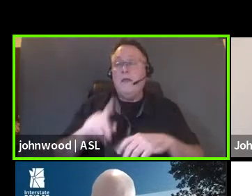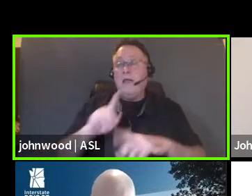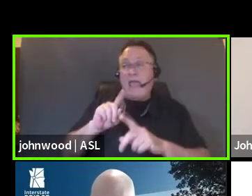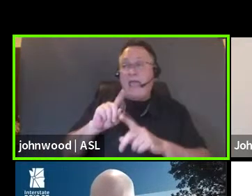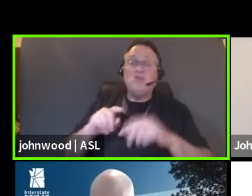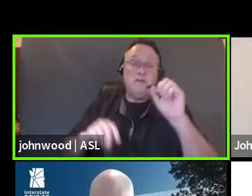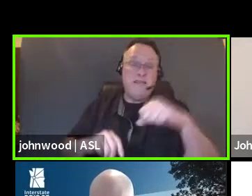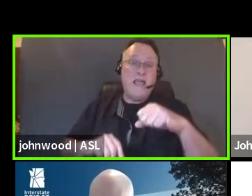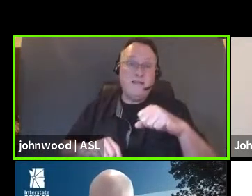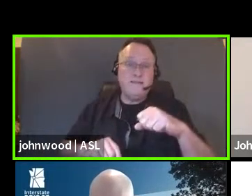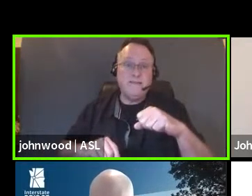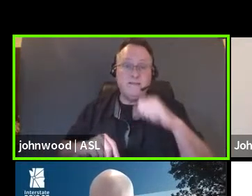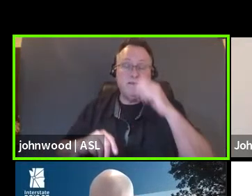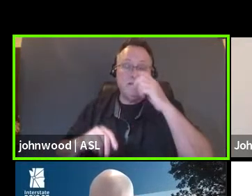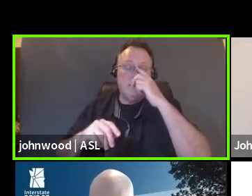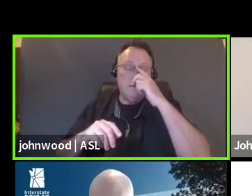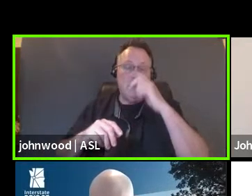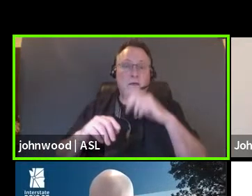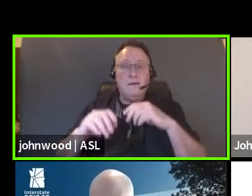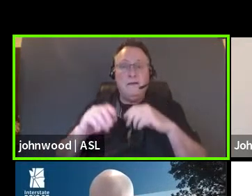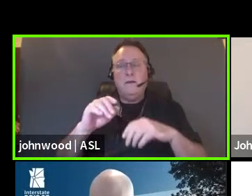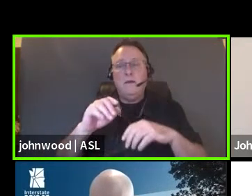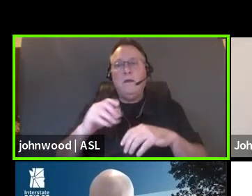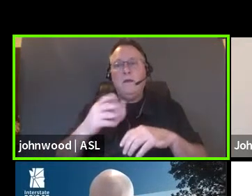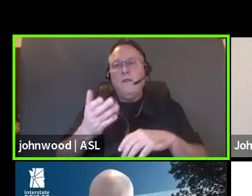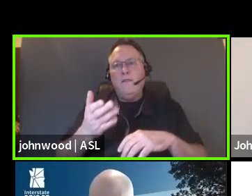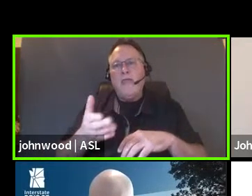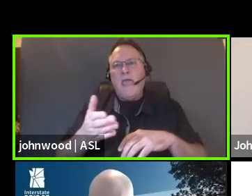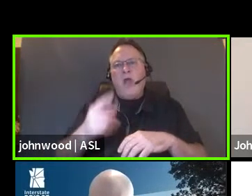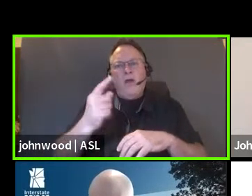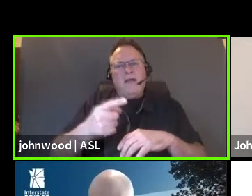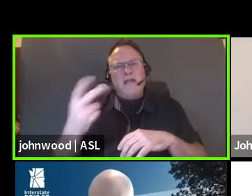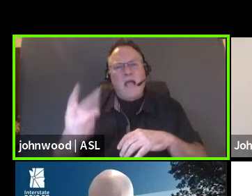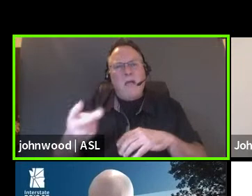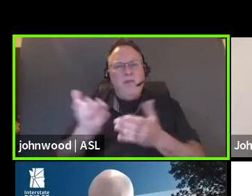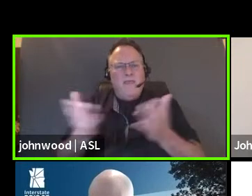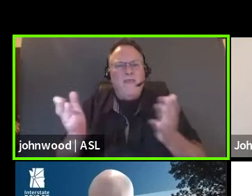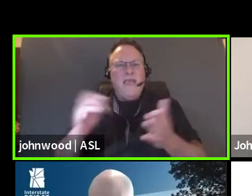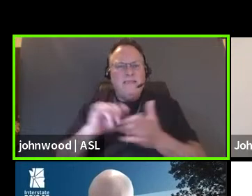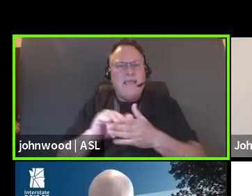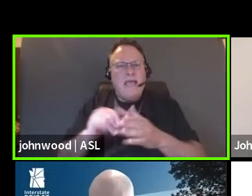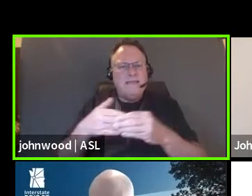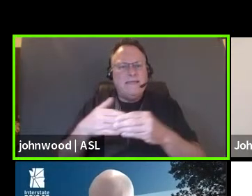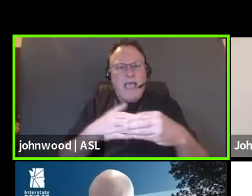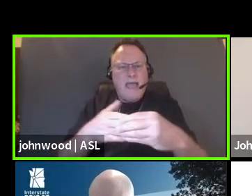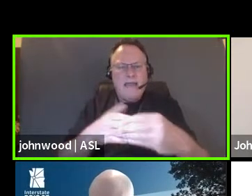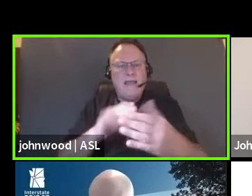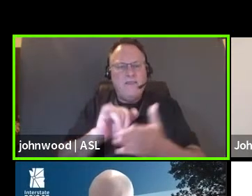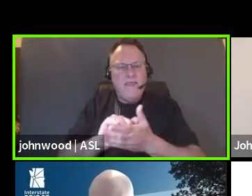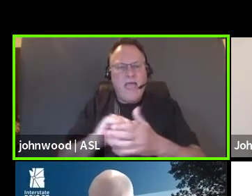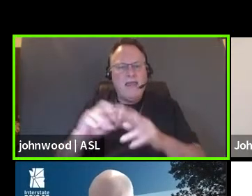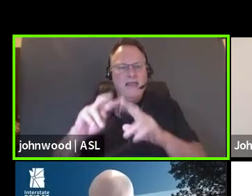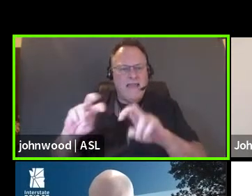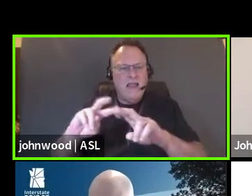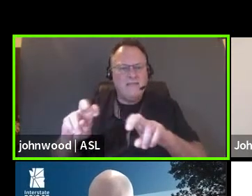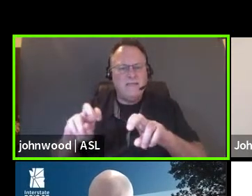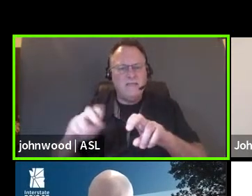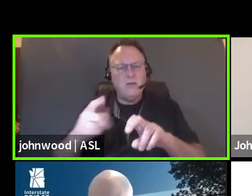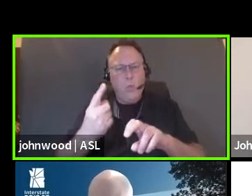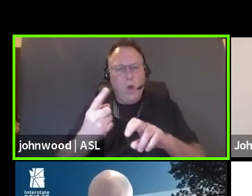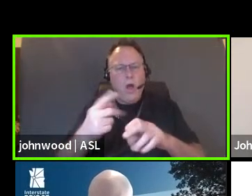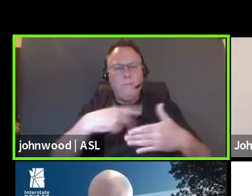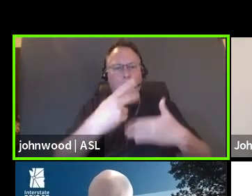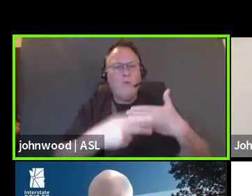yes. It's there are a couple of things that are guiding that analysis. One of which is the program's